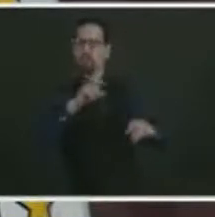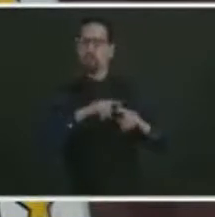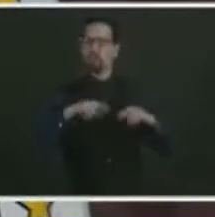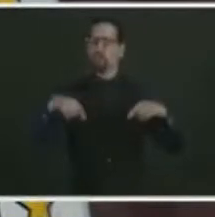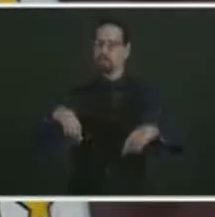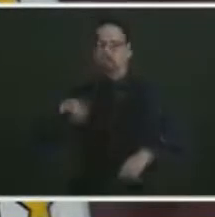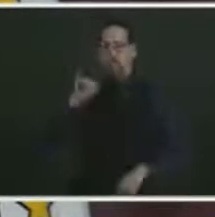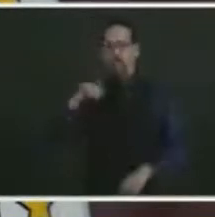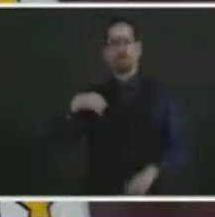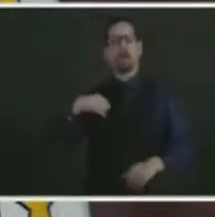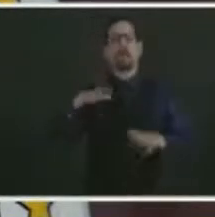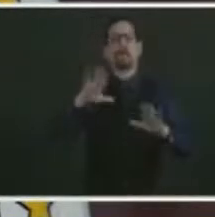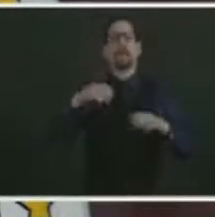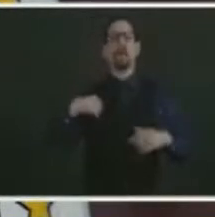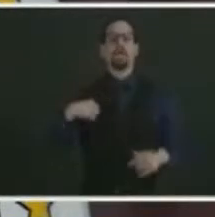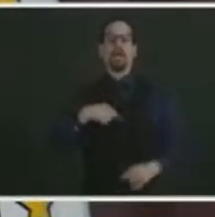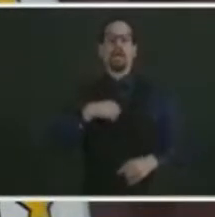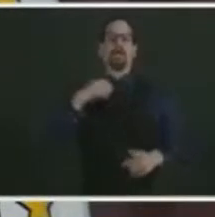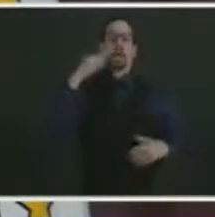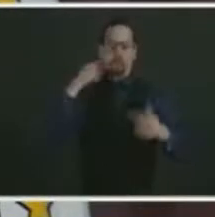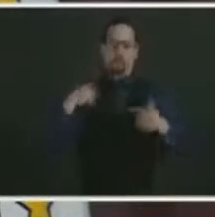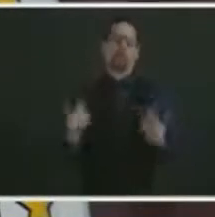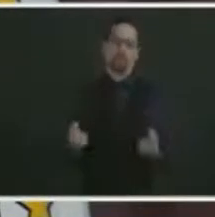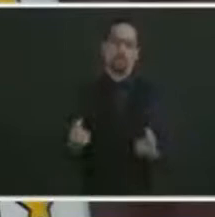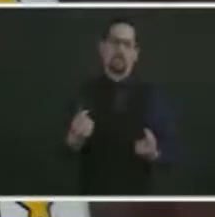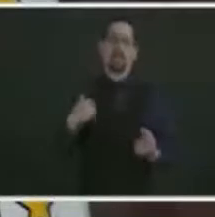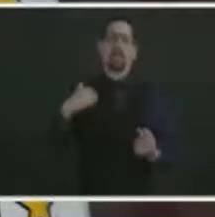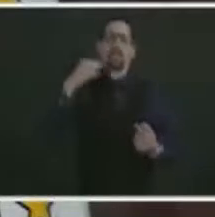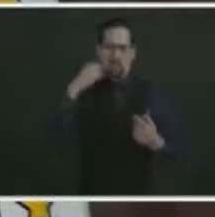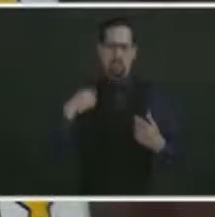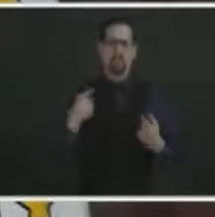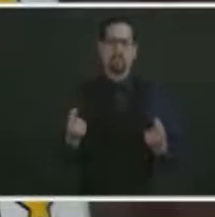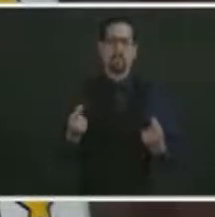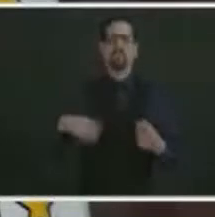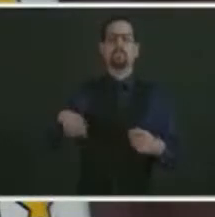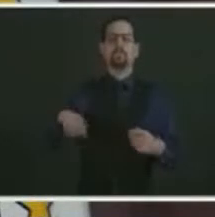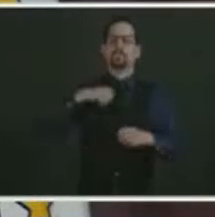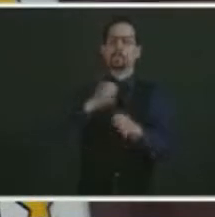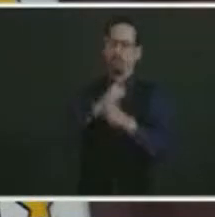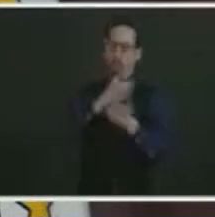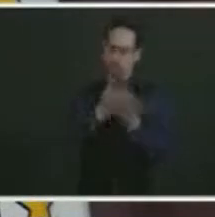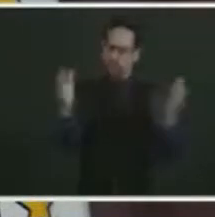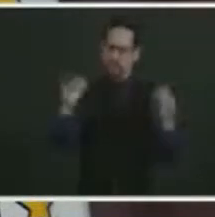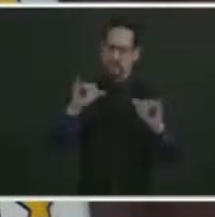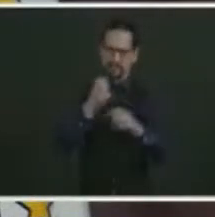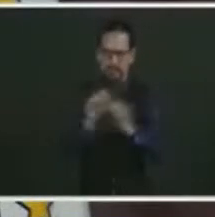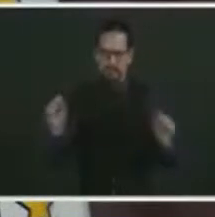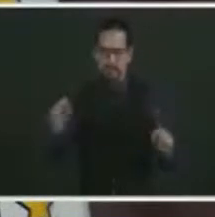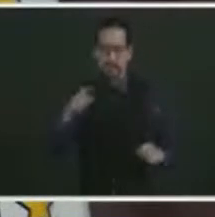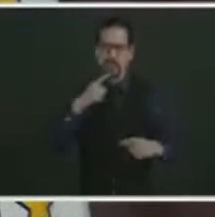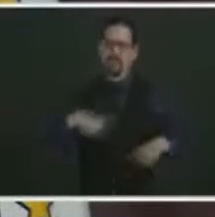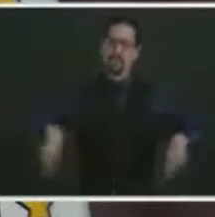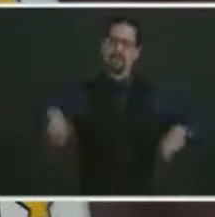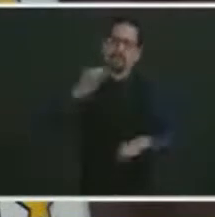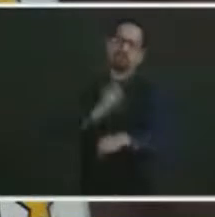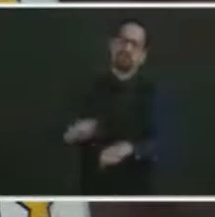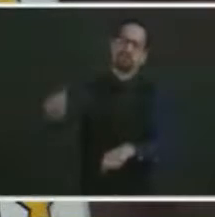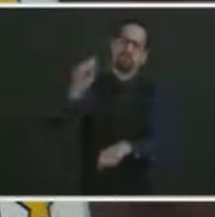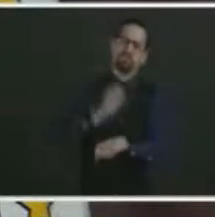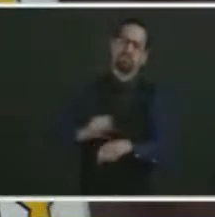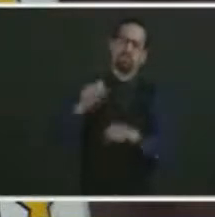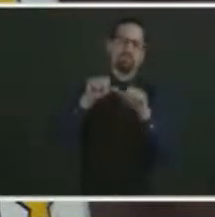order to keep Rhode Island safe. And for all of you who worked like crazy these past 48 hours, I want to say thank